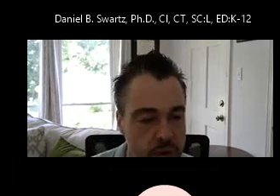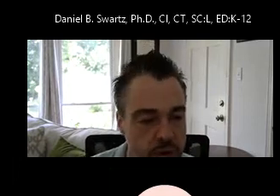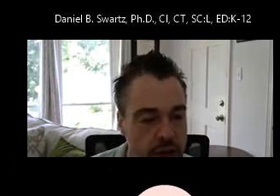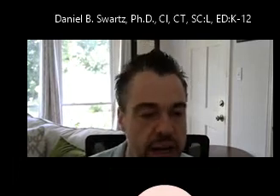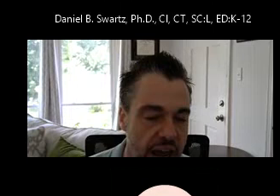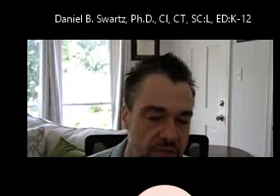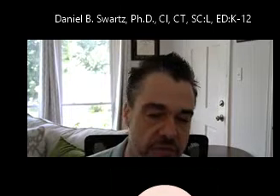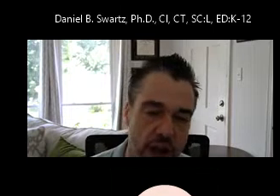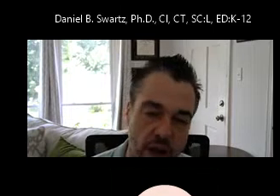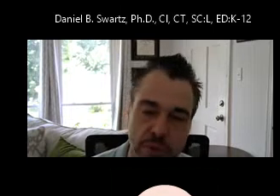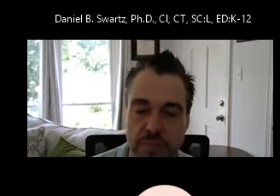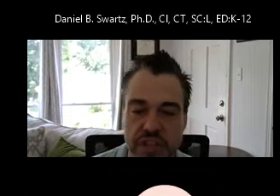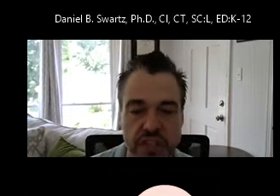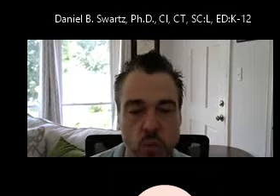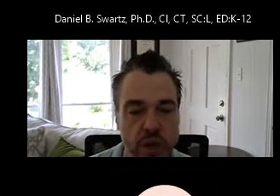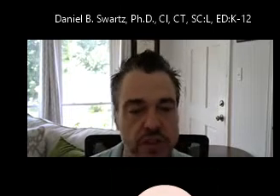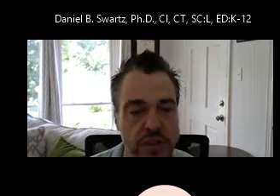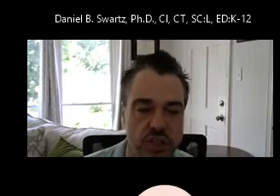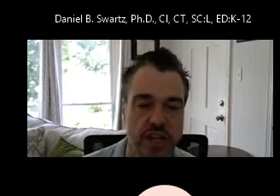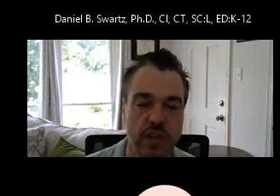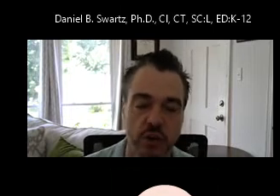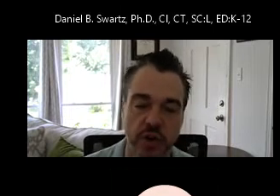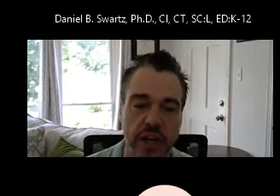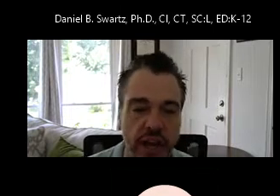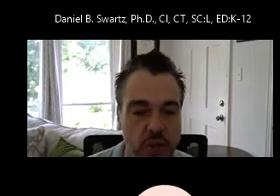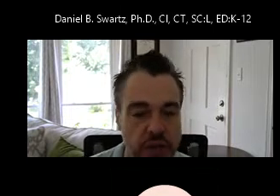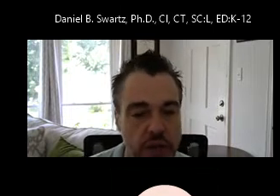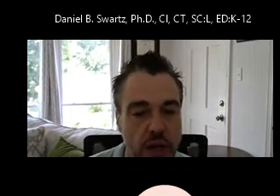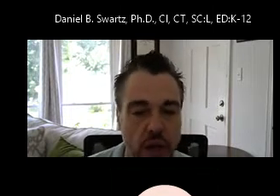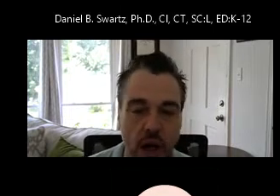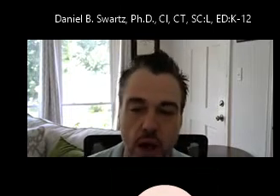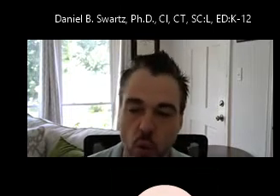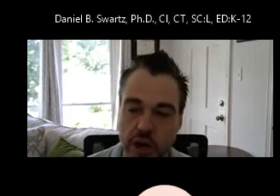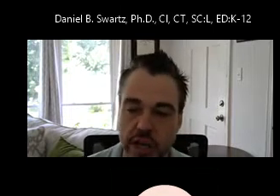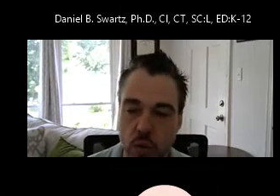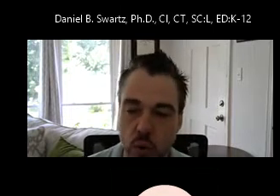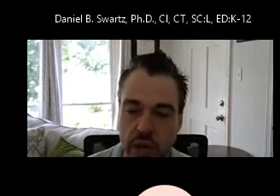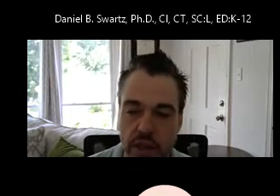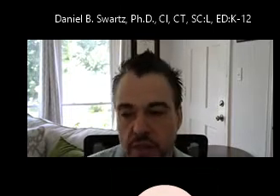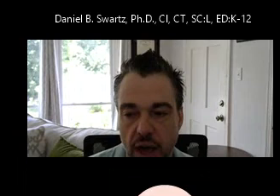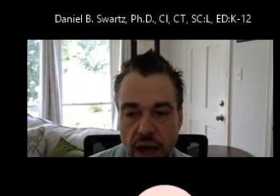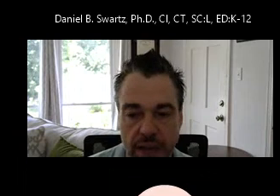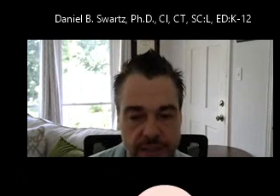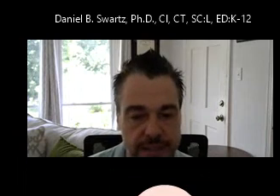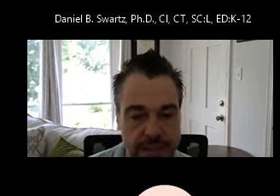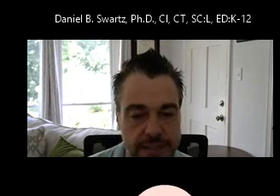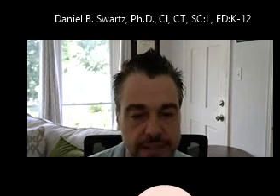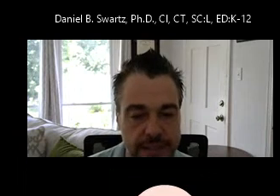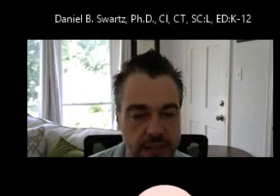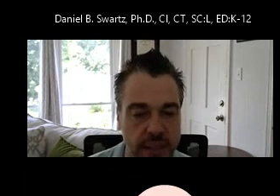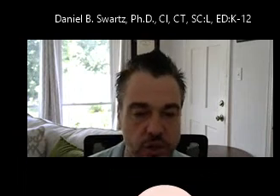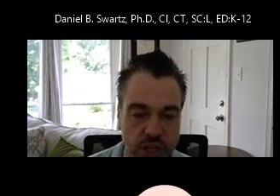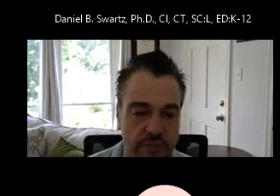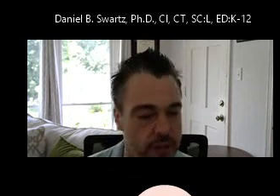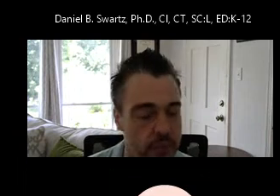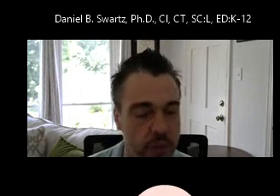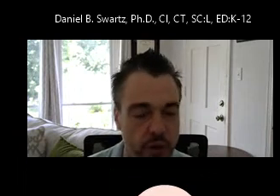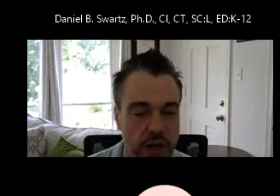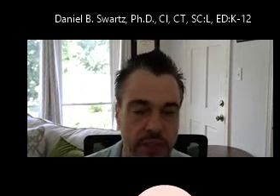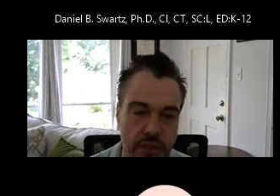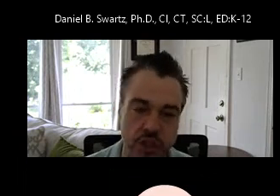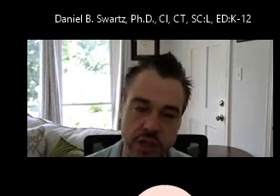in April and have been busy with stakeholder engagement, working with ECECD